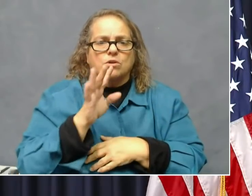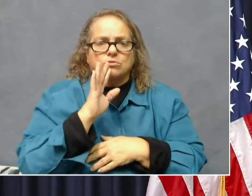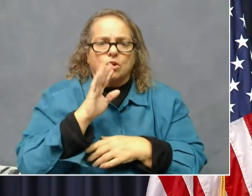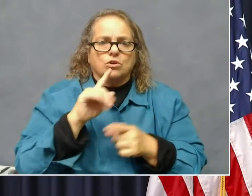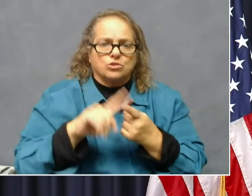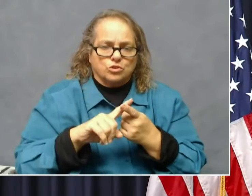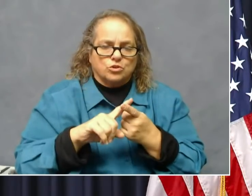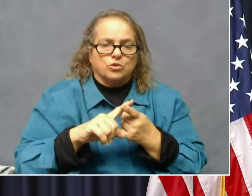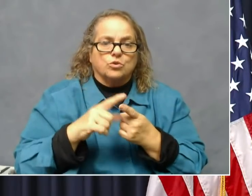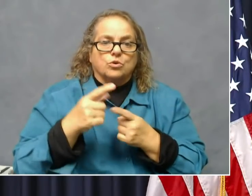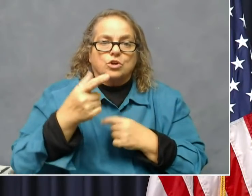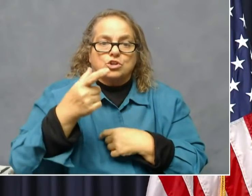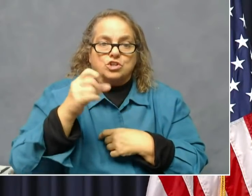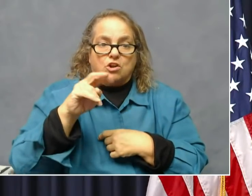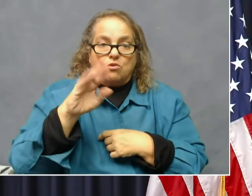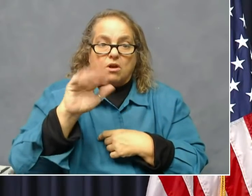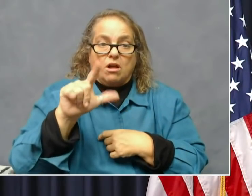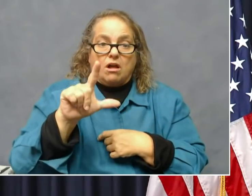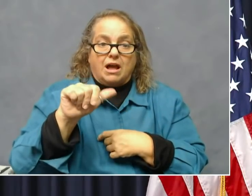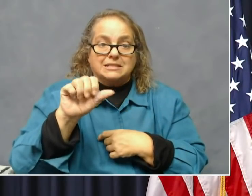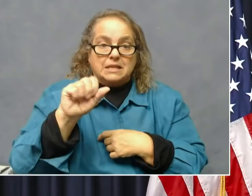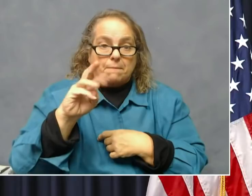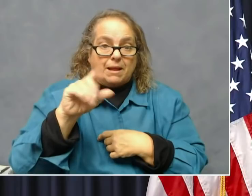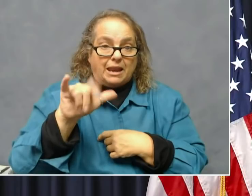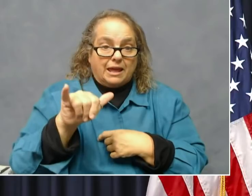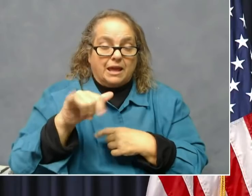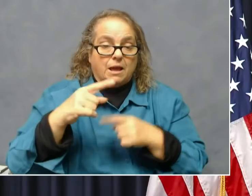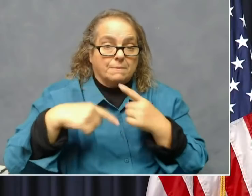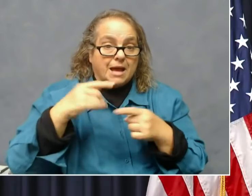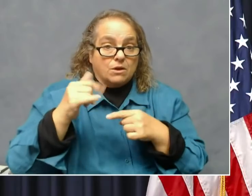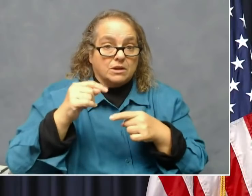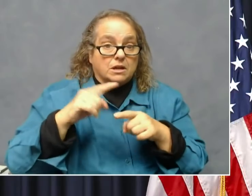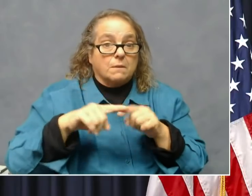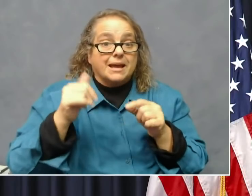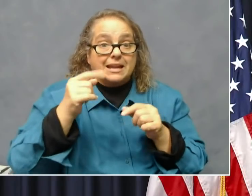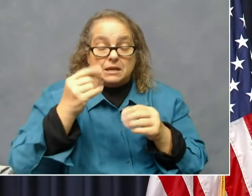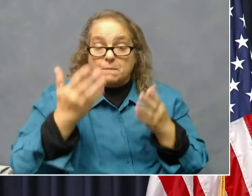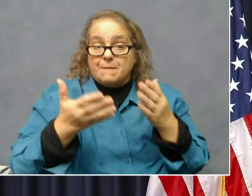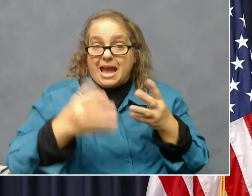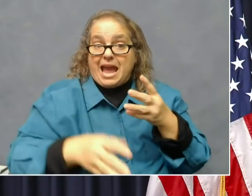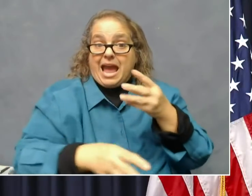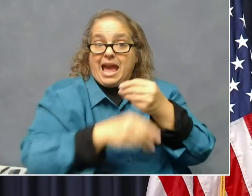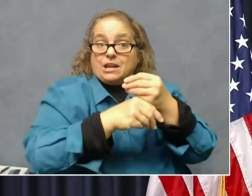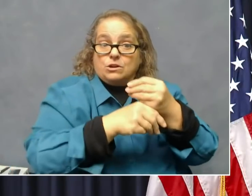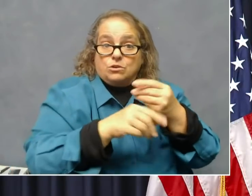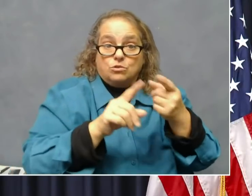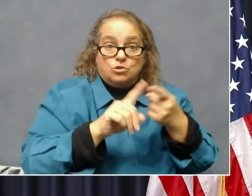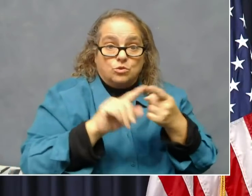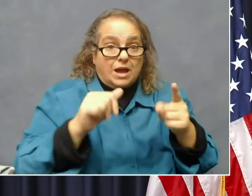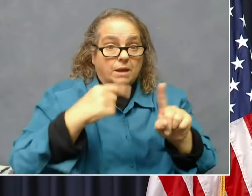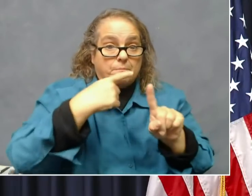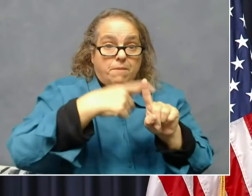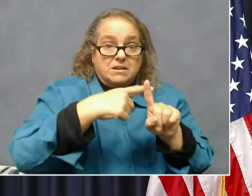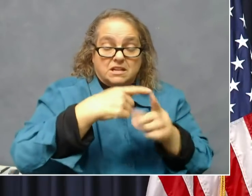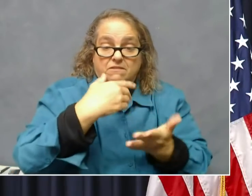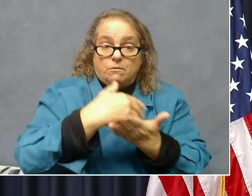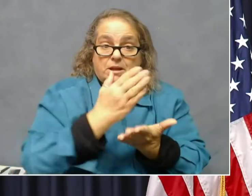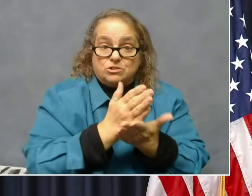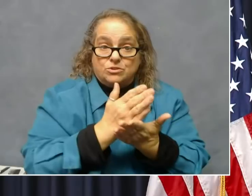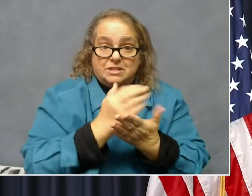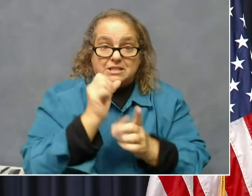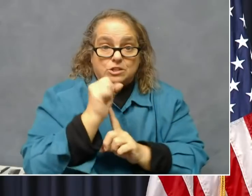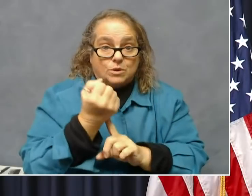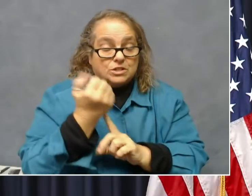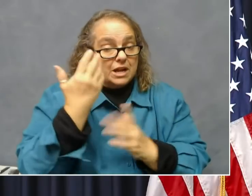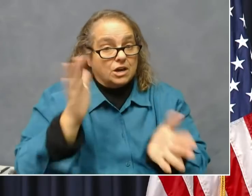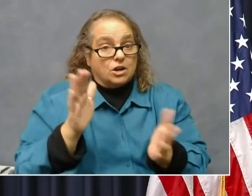but this may add into what can be a positive budget situation. And let me say, as we start here in January,